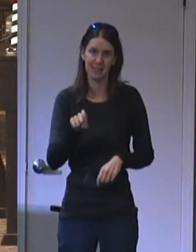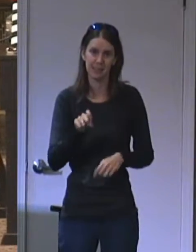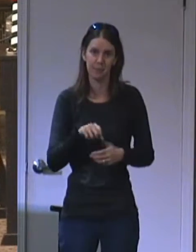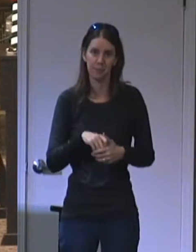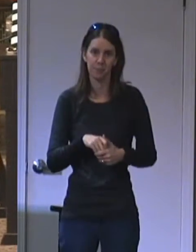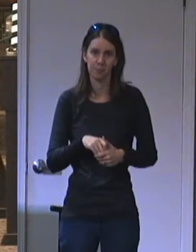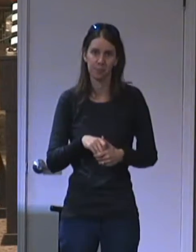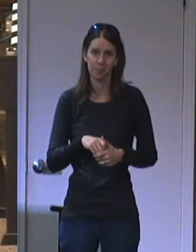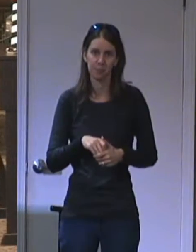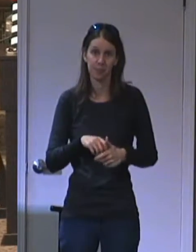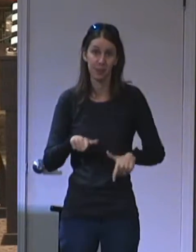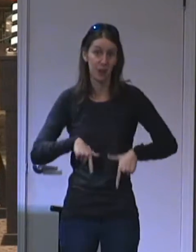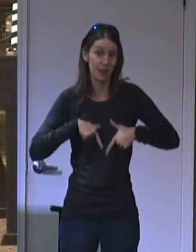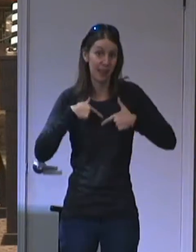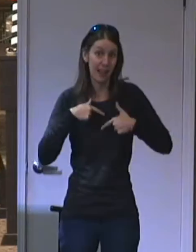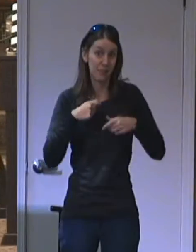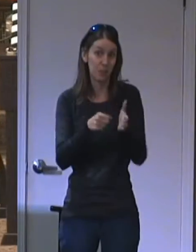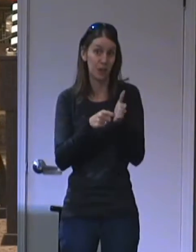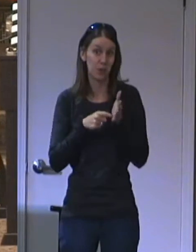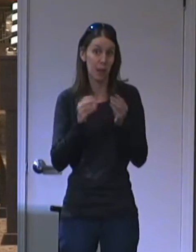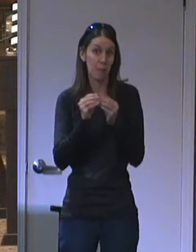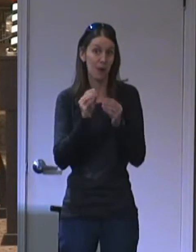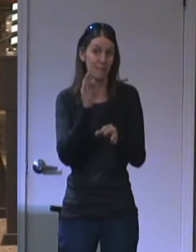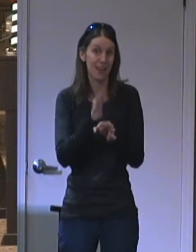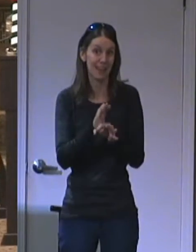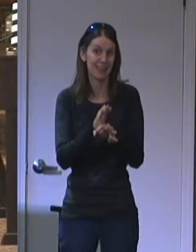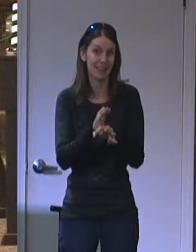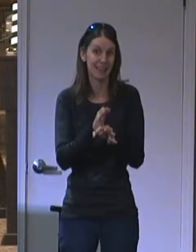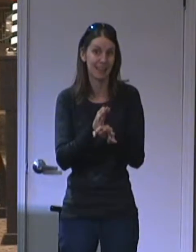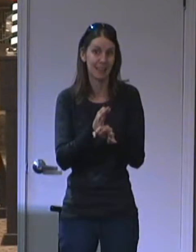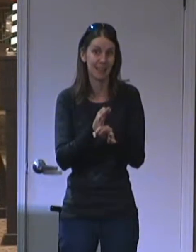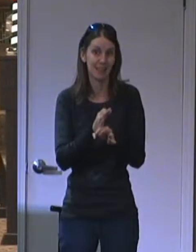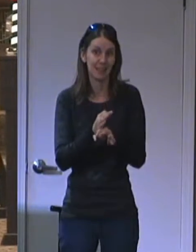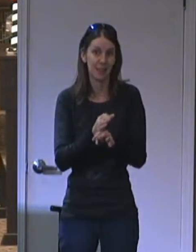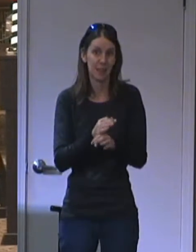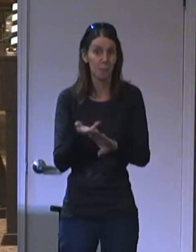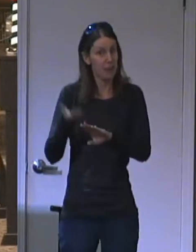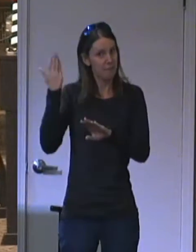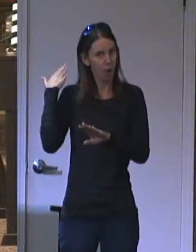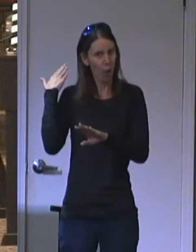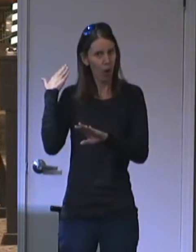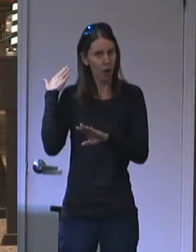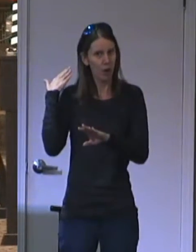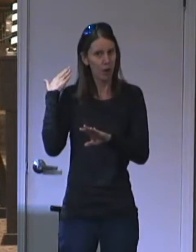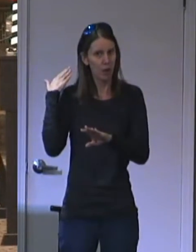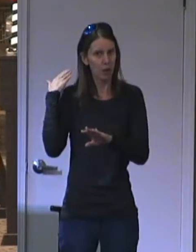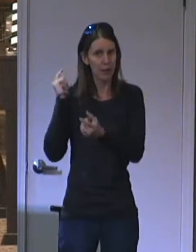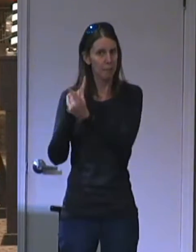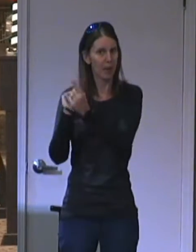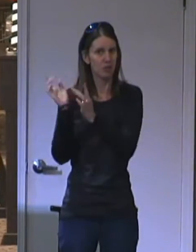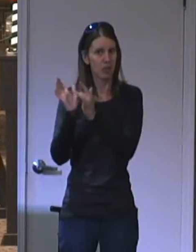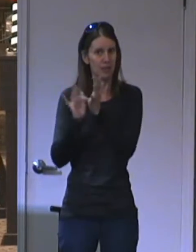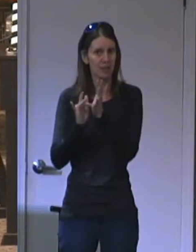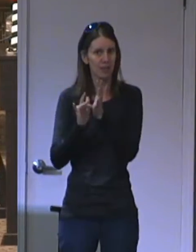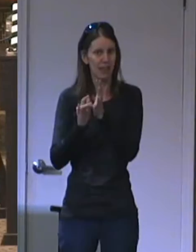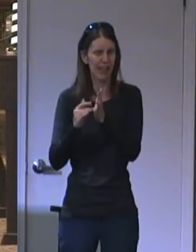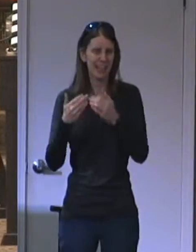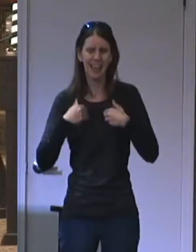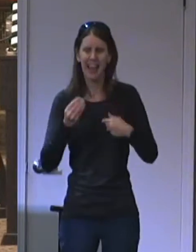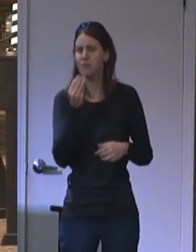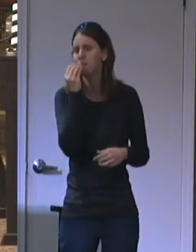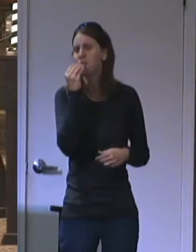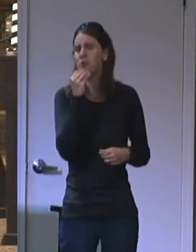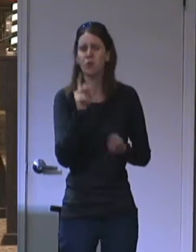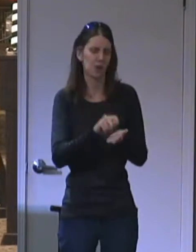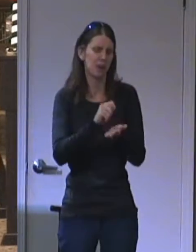You know, what life took more faith? A life where he was pampered and educated and taken care of, or a life where he had to walk